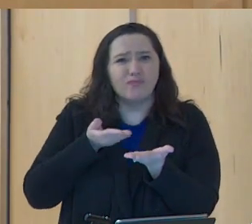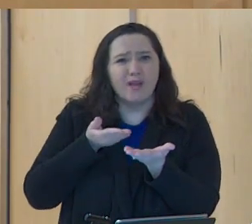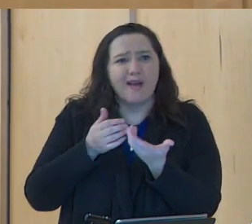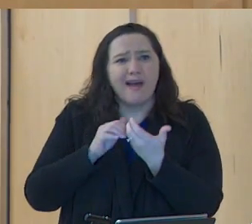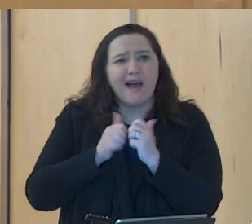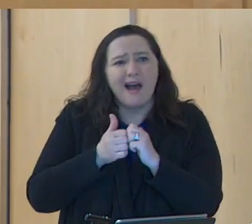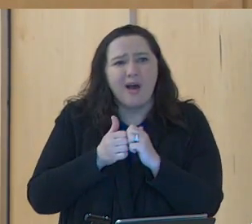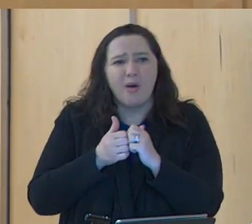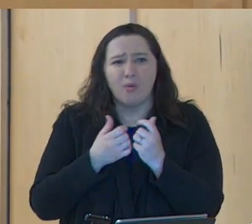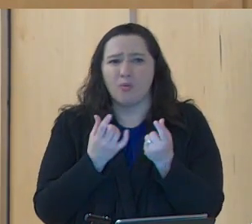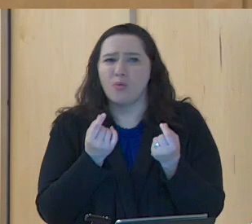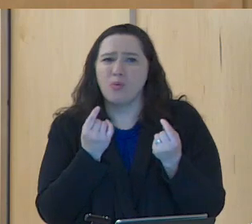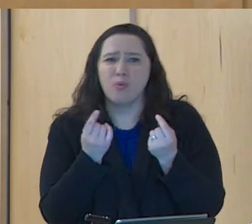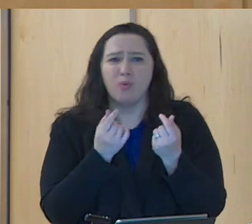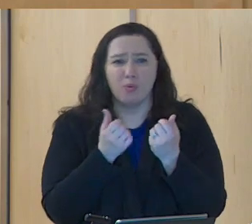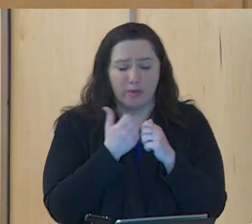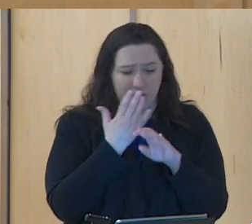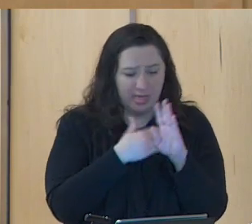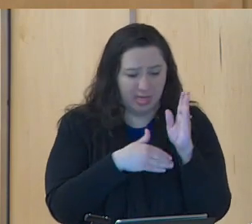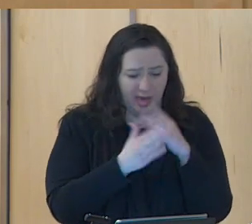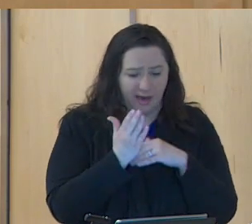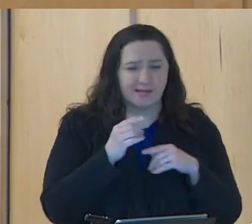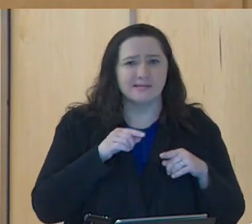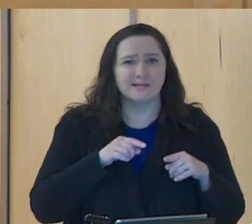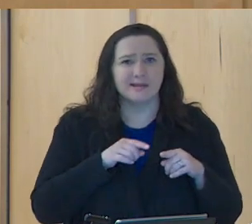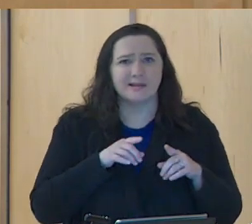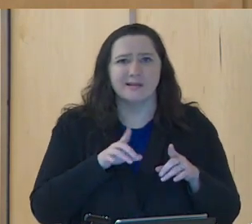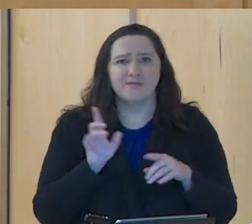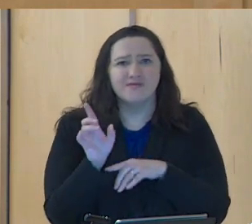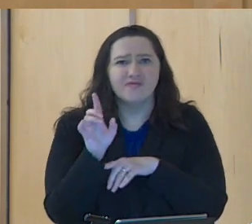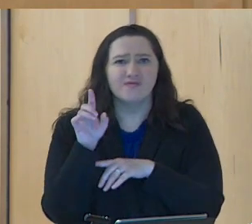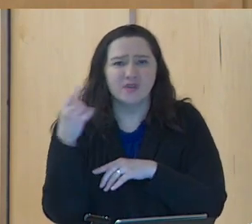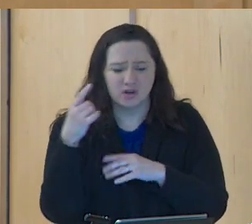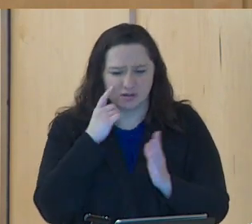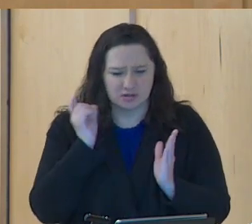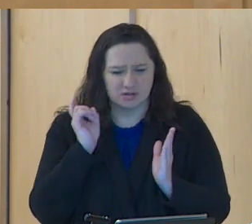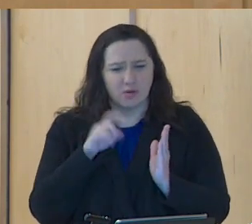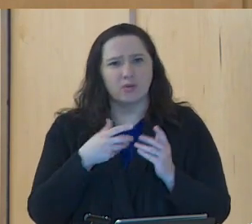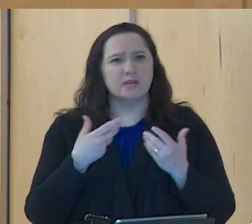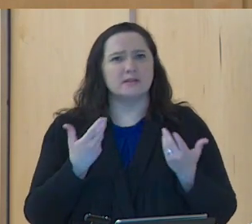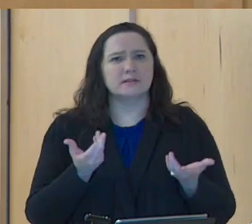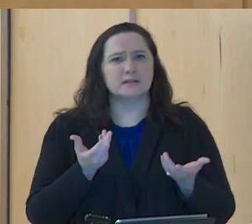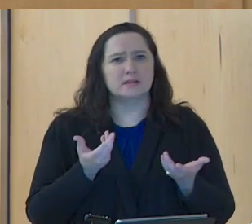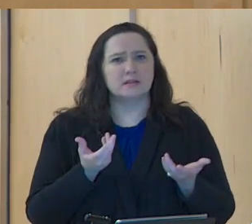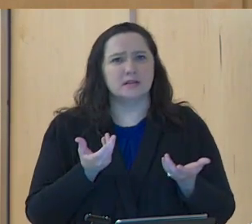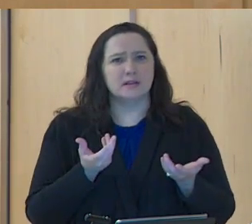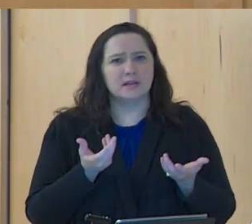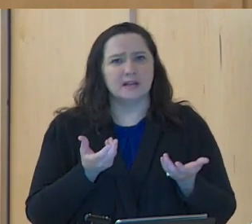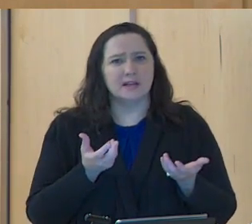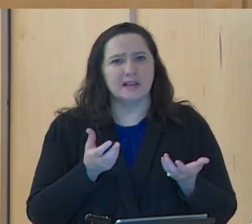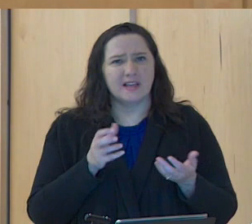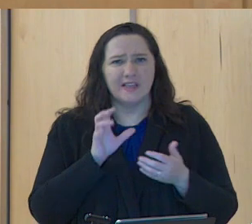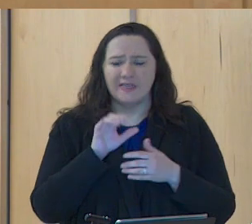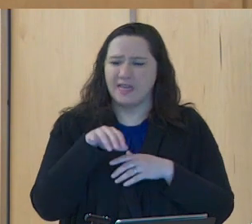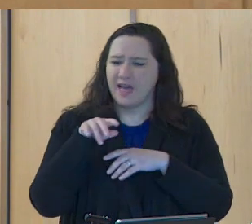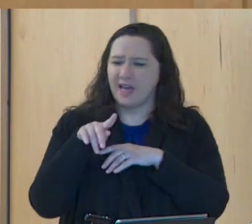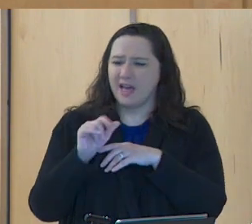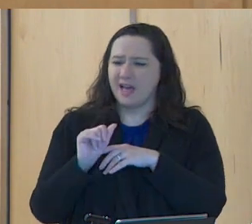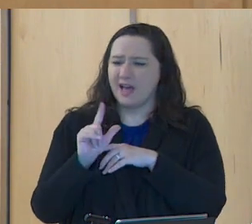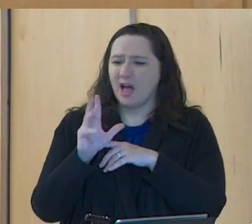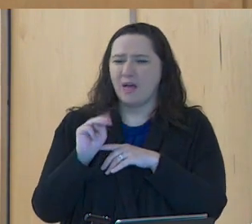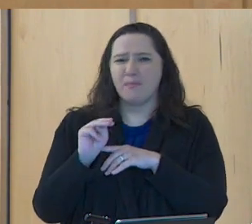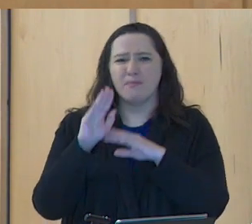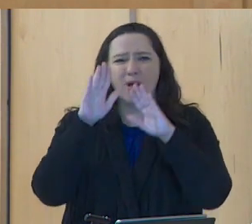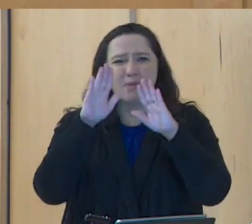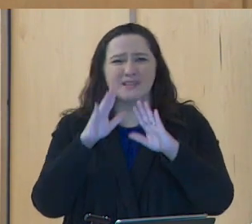things that we do with our hands. And the first thing that we notice on that first Palm Sunday is how so many